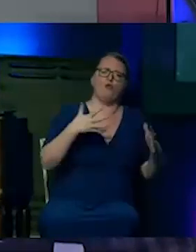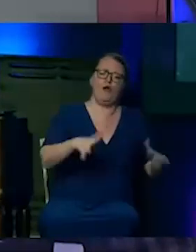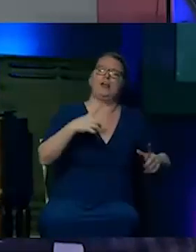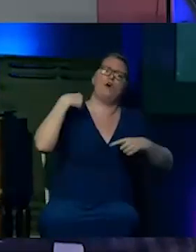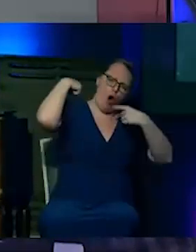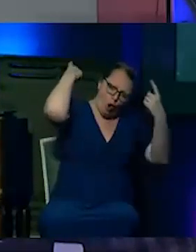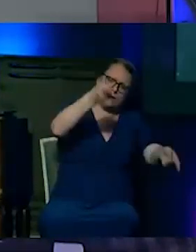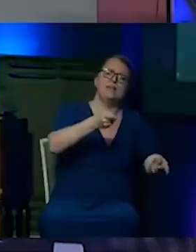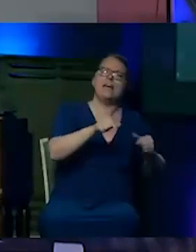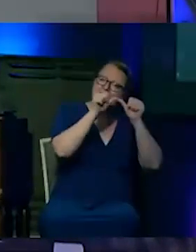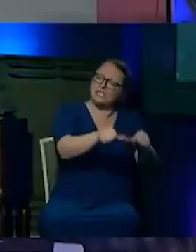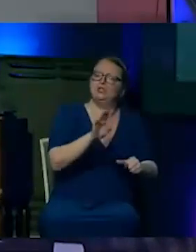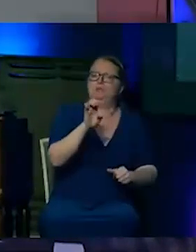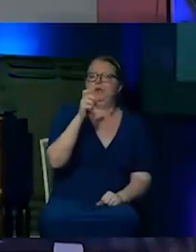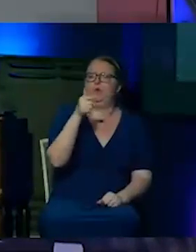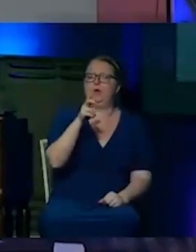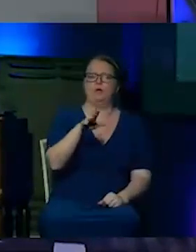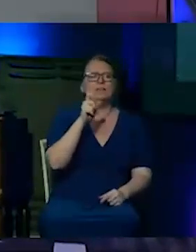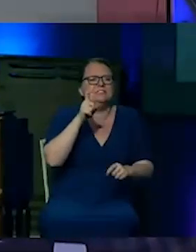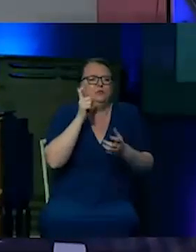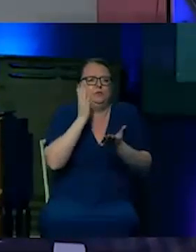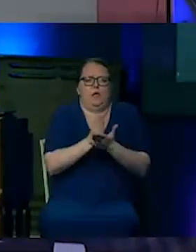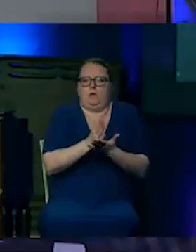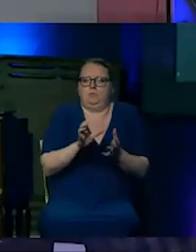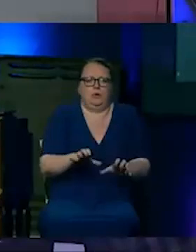and continue to be queer.